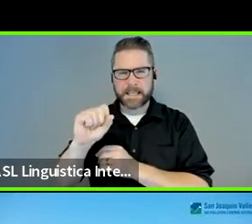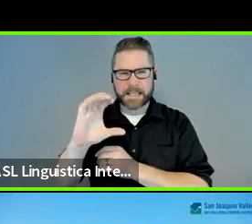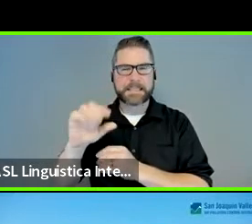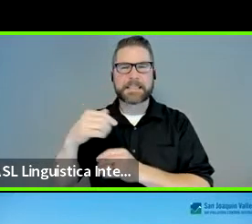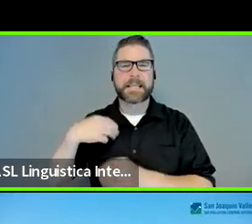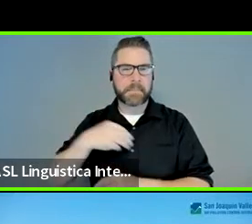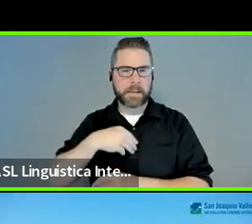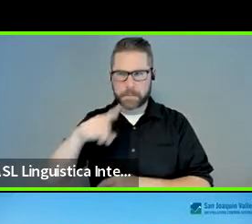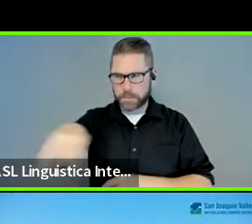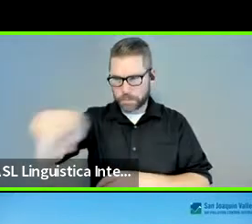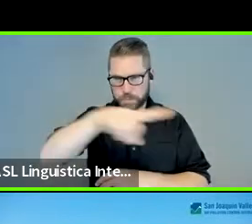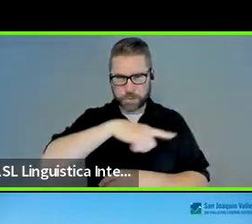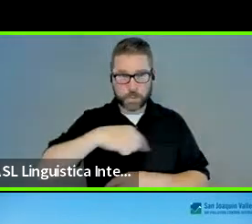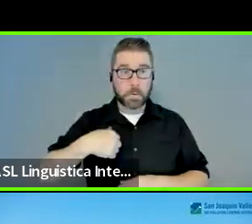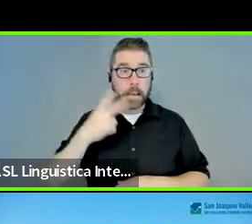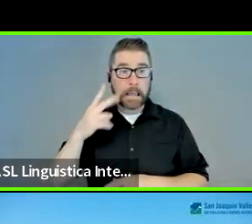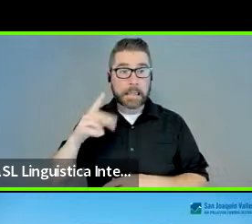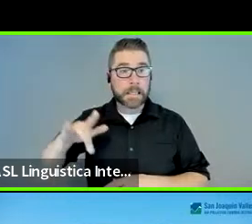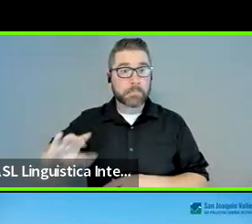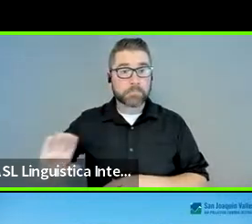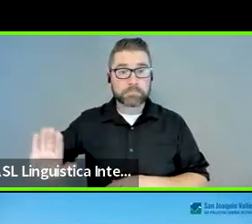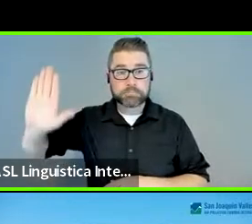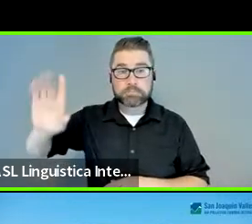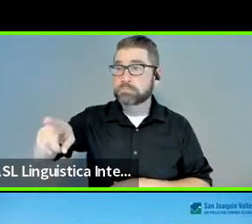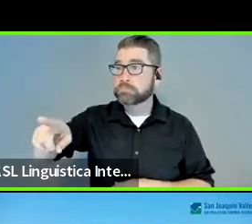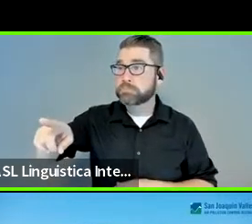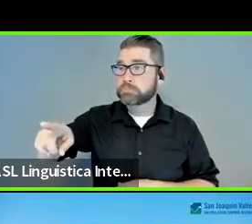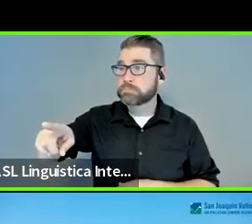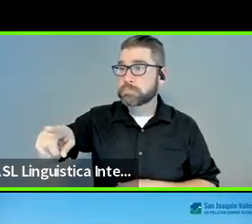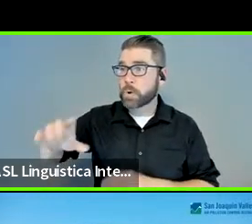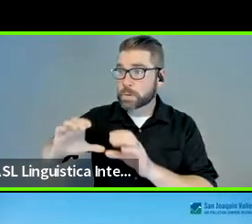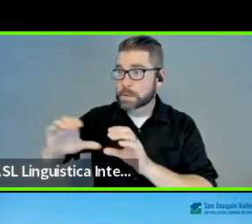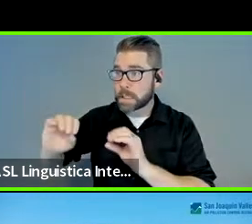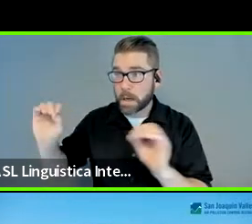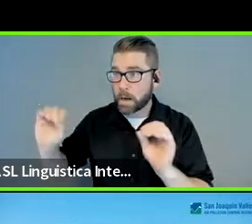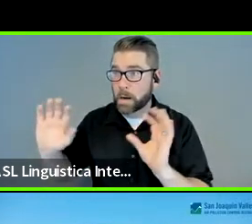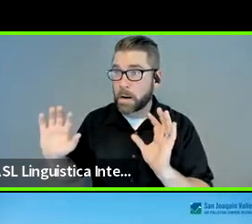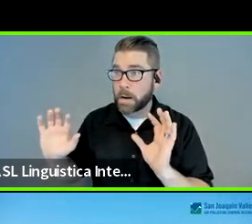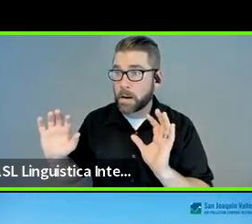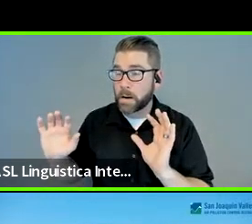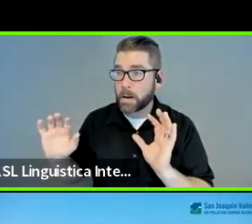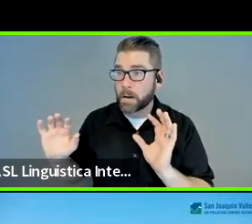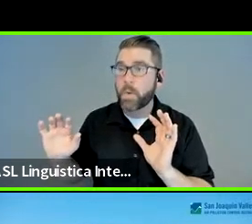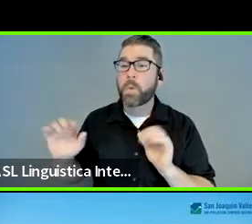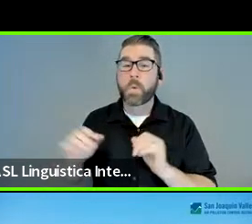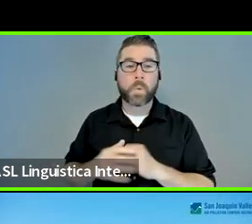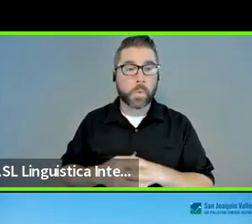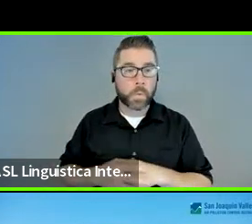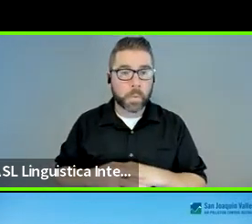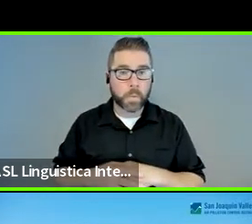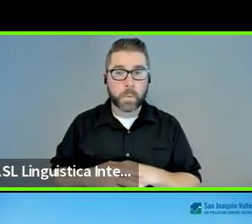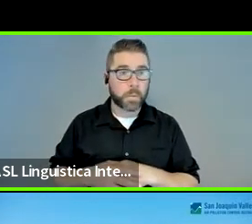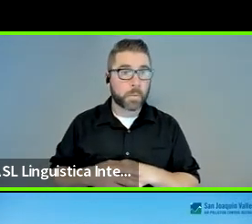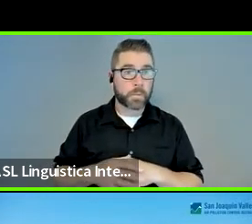I do see a question. Oh no, no questions in the chat. Back to you, Elizabeth.